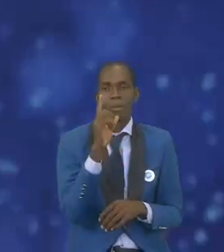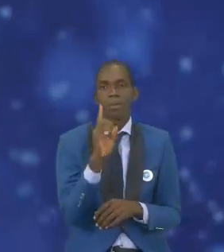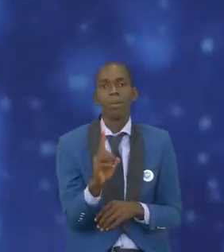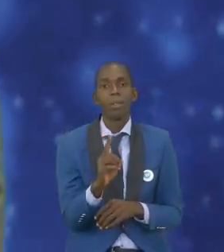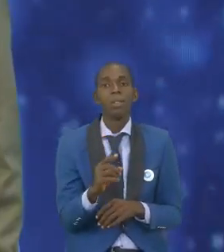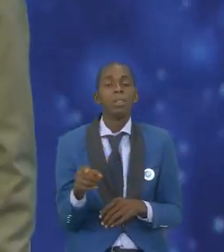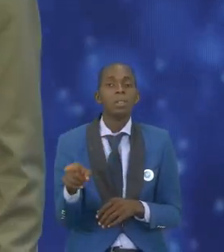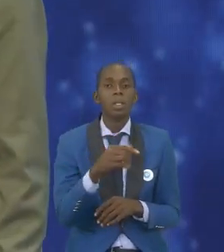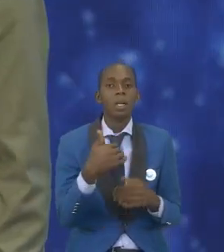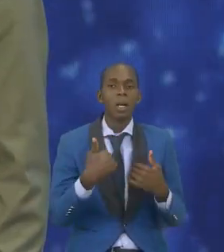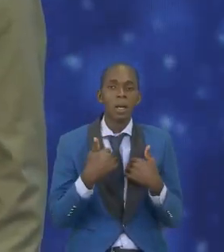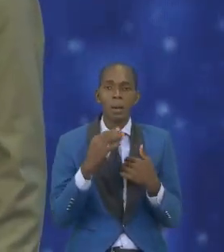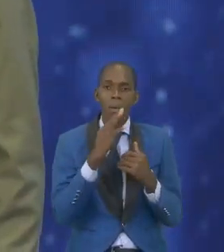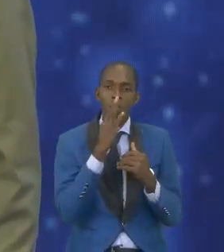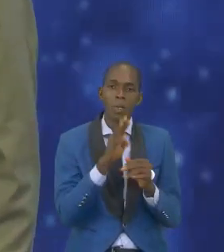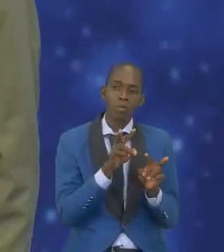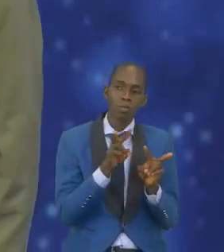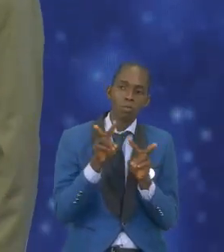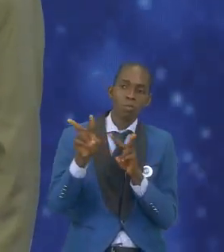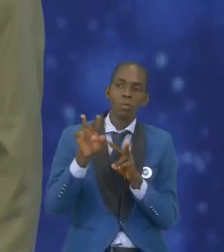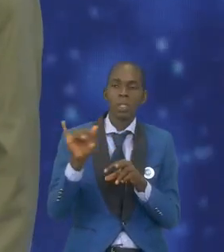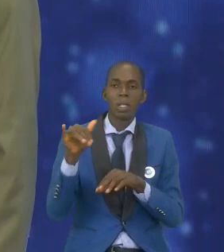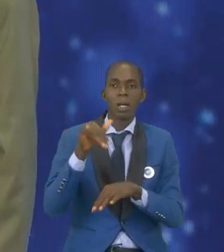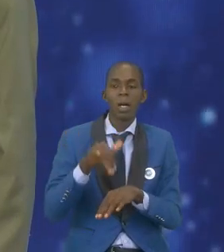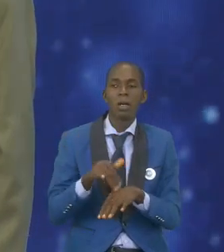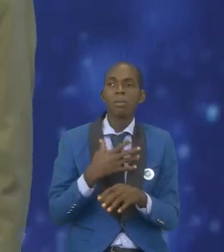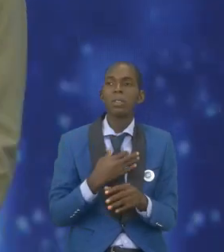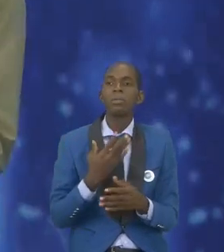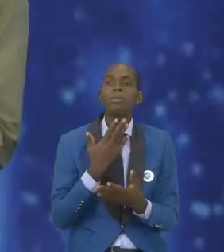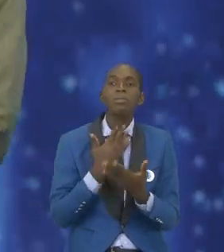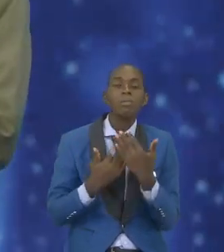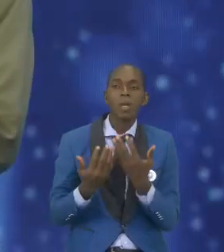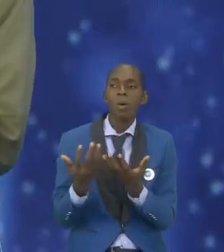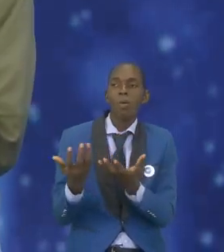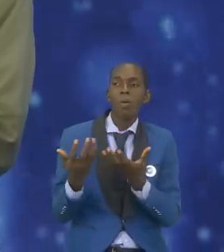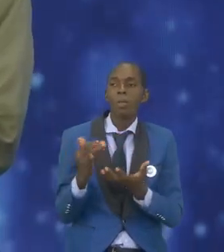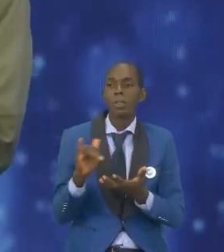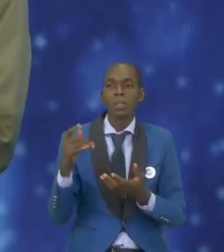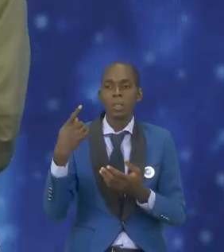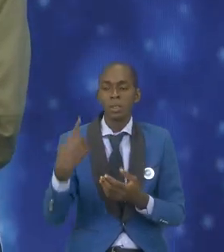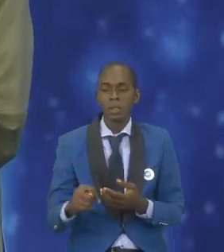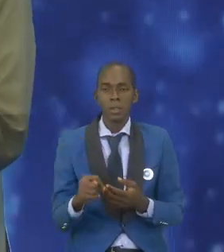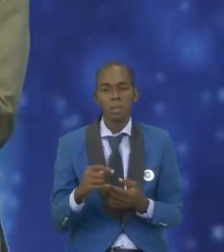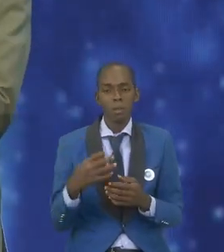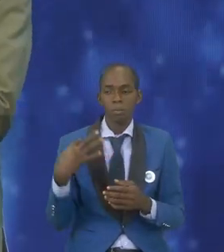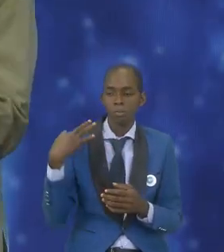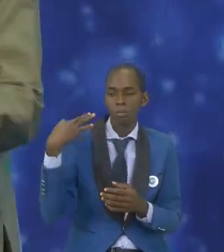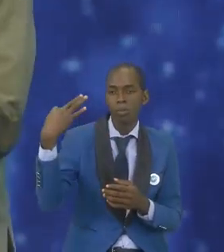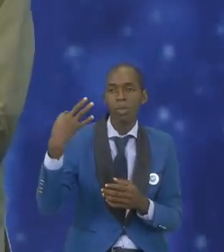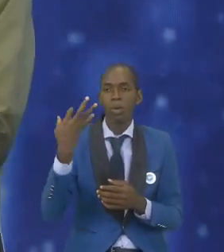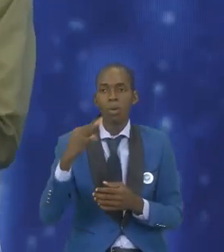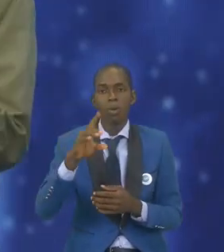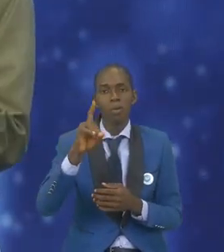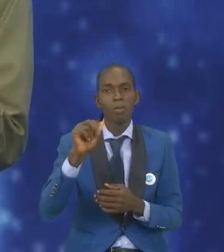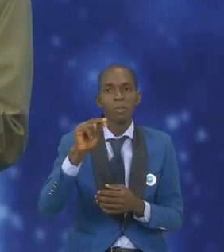been eyeing the position of Daniel, the purity of Daniel, the